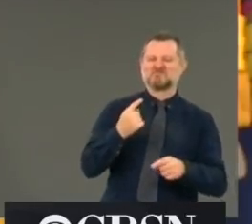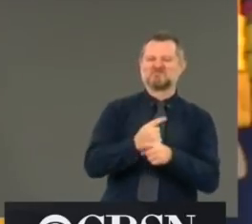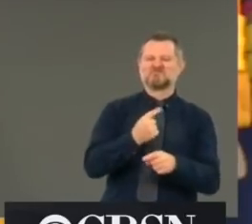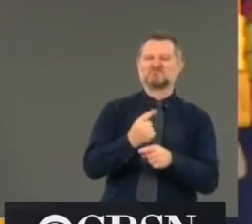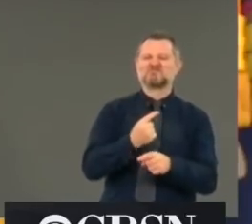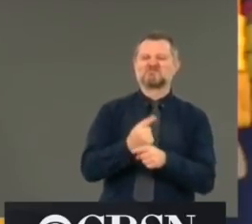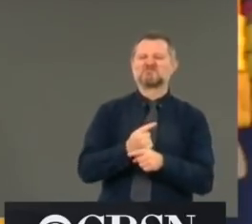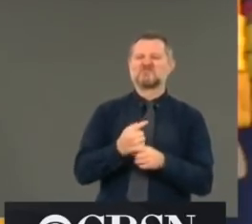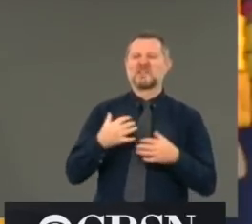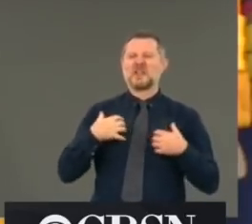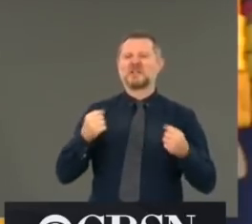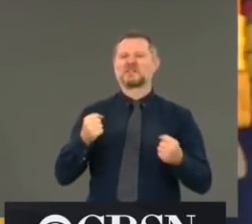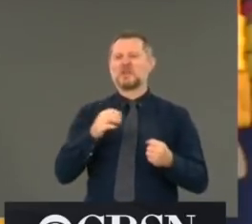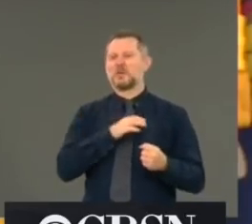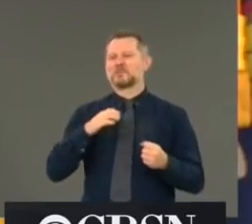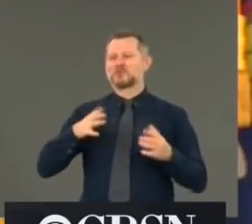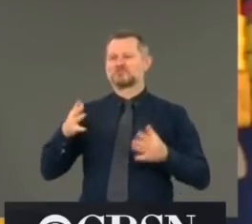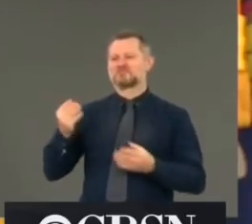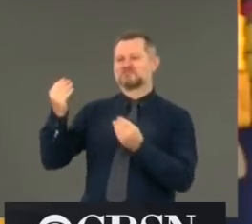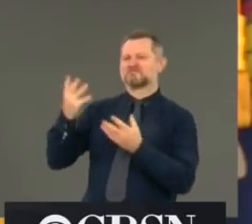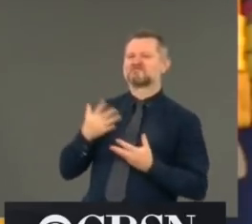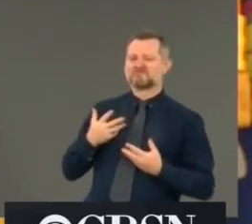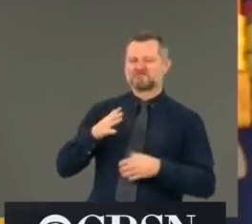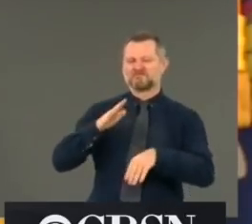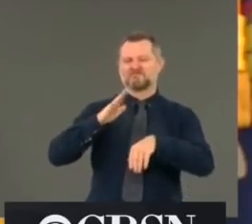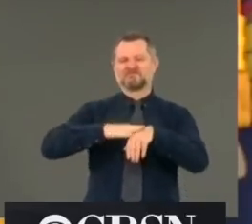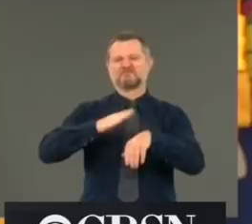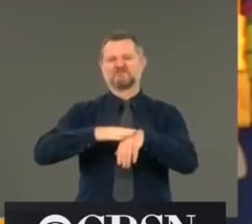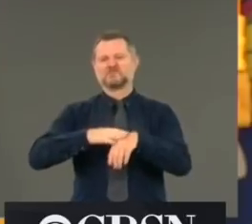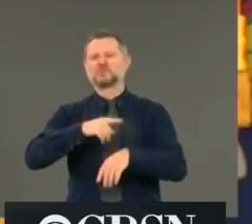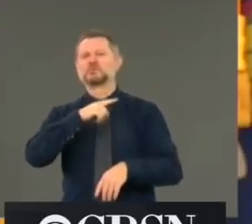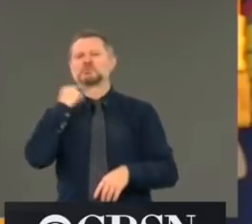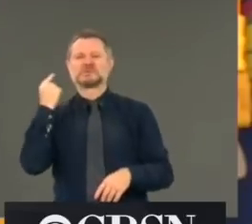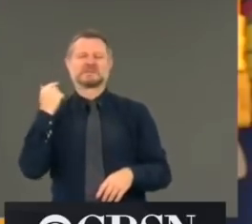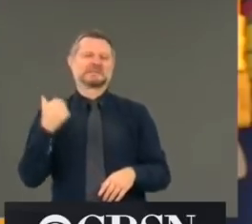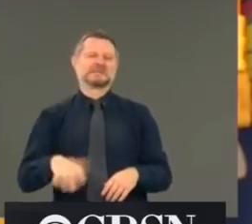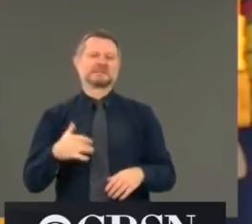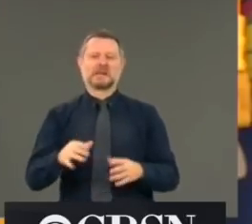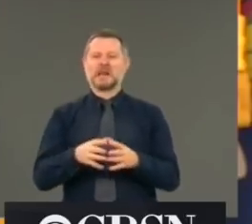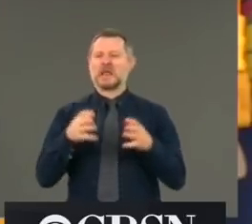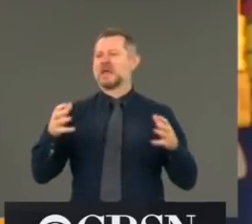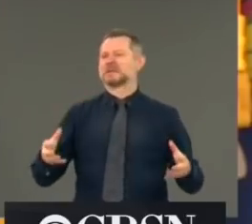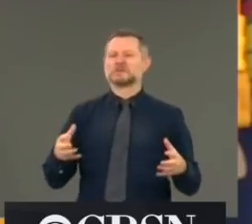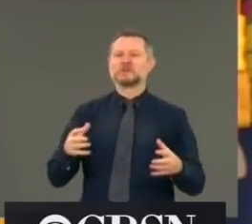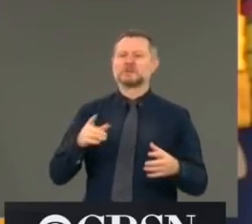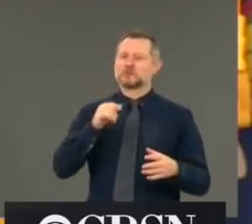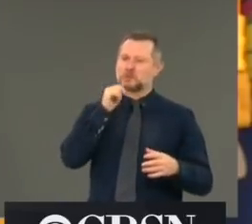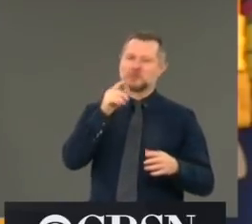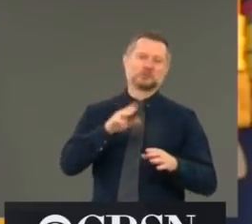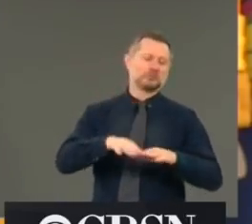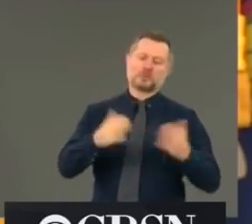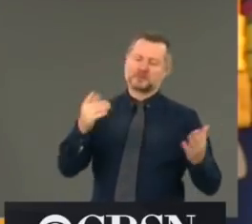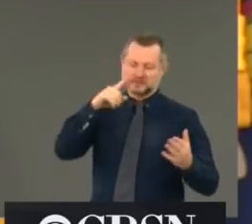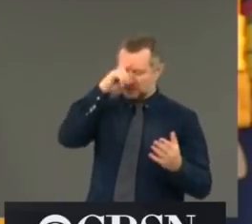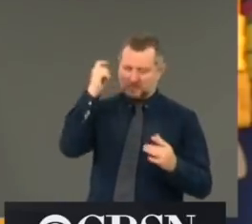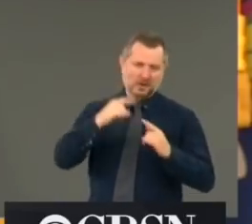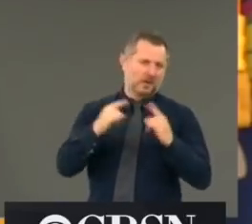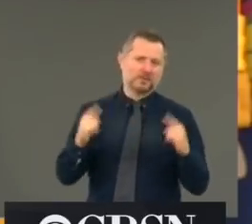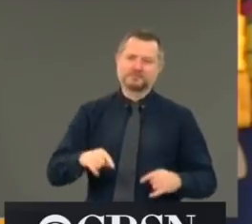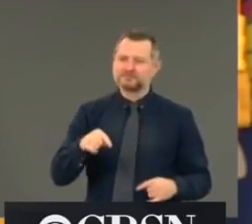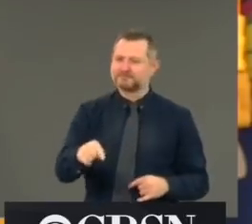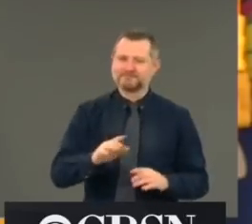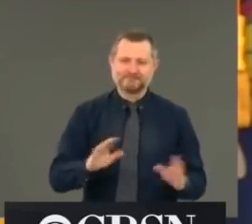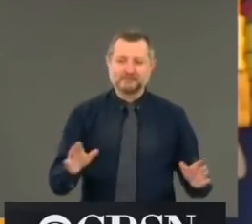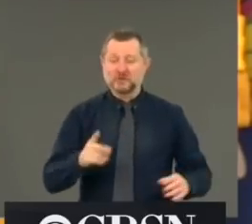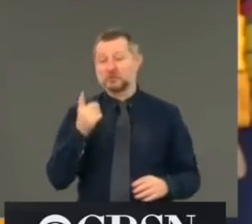our health commissioner is the risk is too great to open the summer camps. But Dr. Zucker's